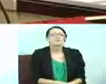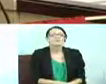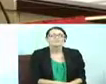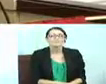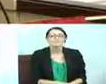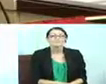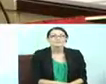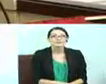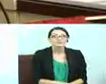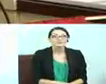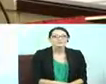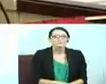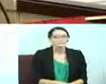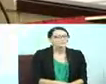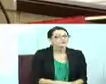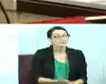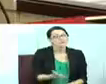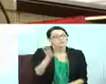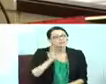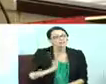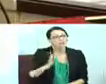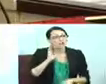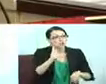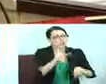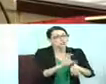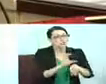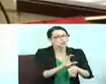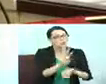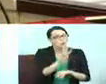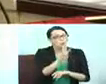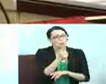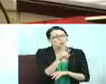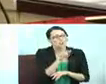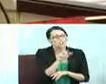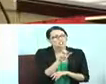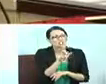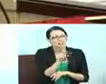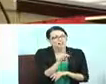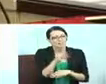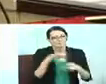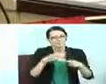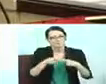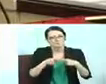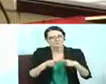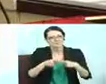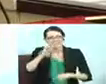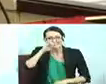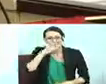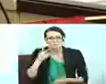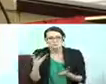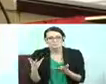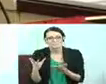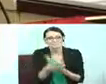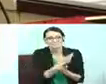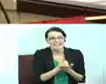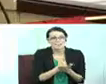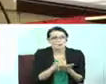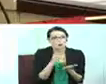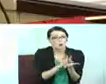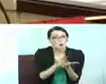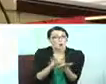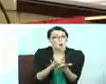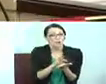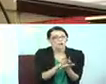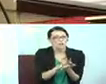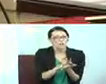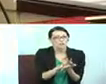When I was in the church over on Washington in Comey, a kid was collecting coins, 25 cents a head,